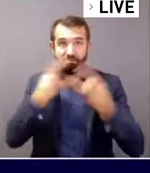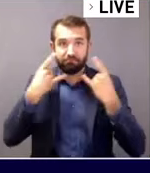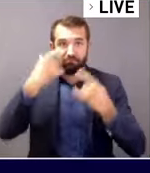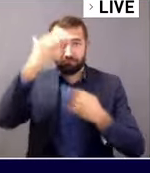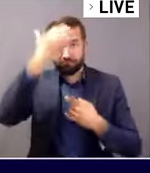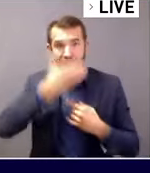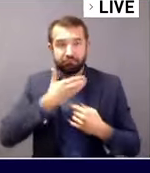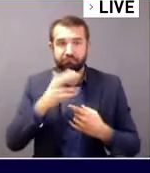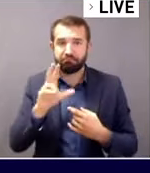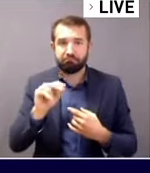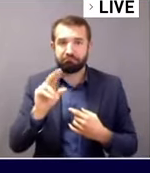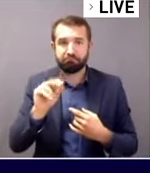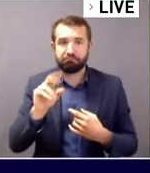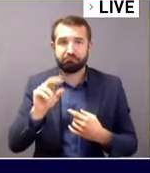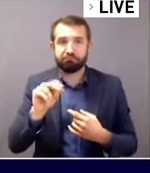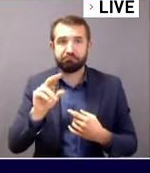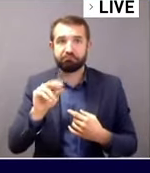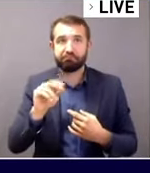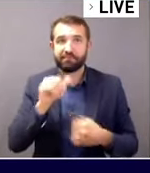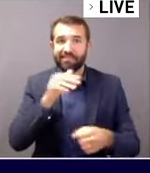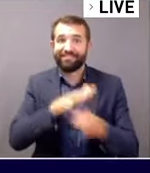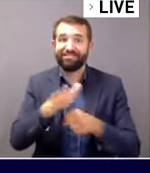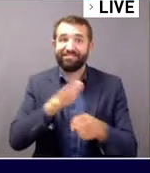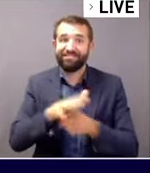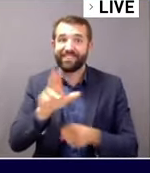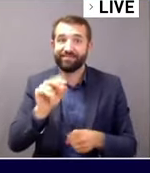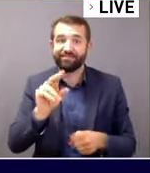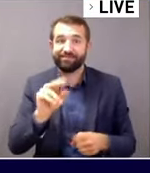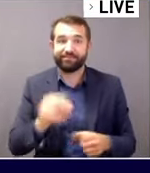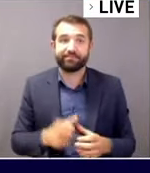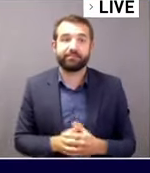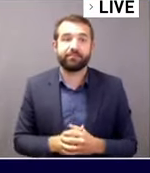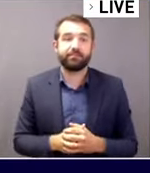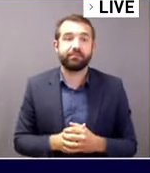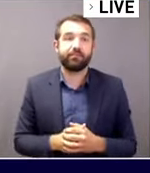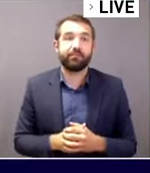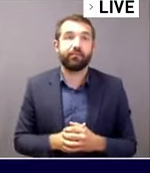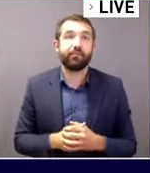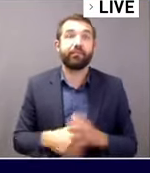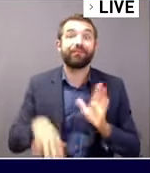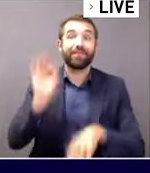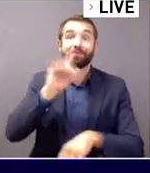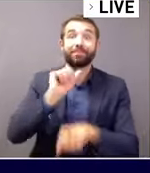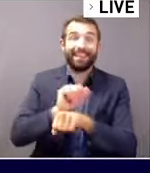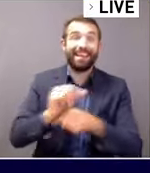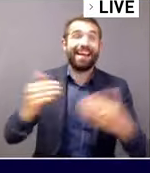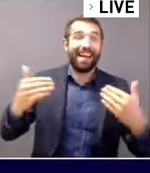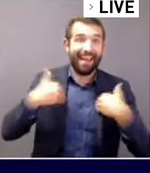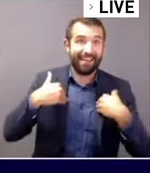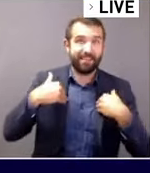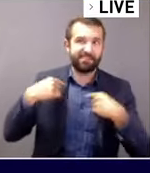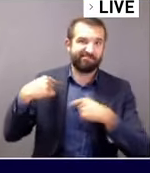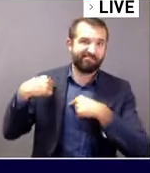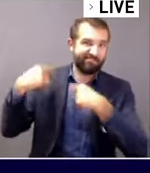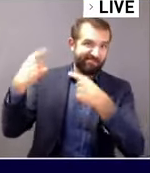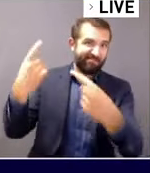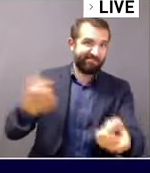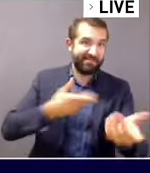have been. We have worked with the jail subsequent to that to make sure that they've got the right recommendations in